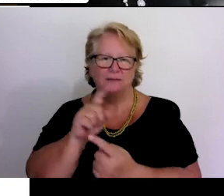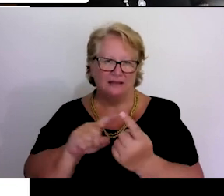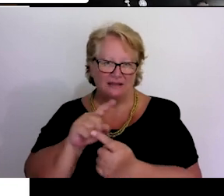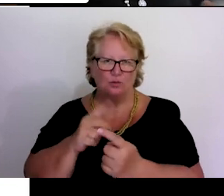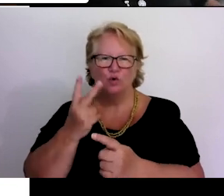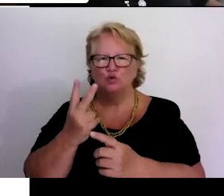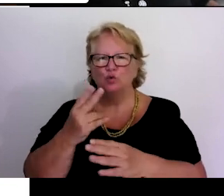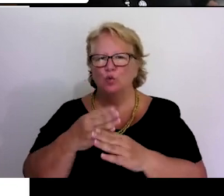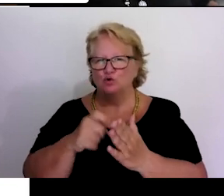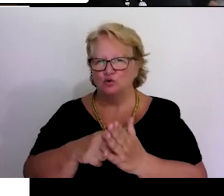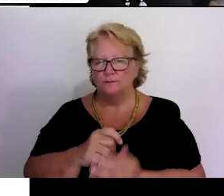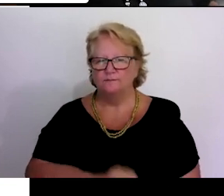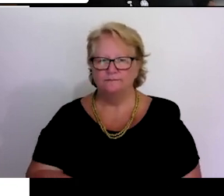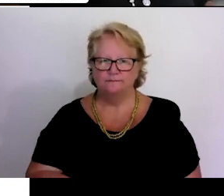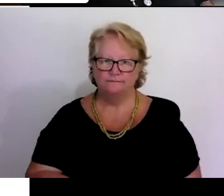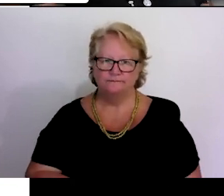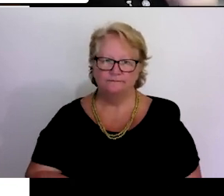busy first year.